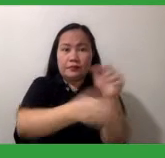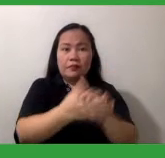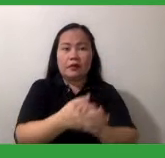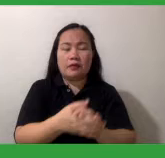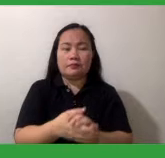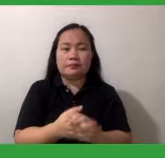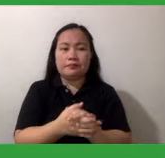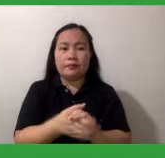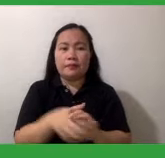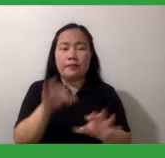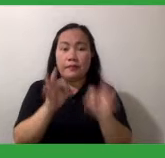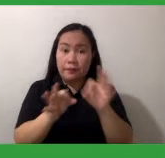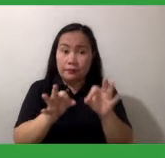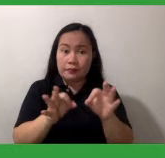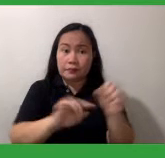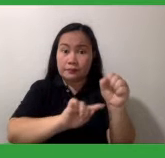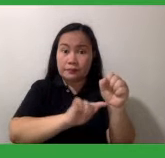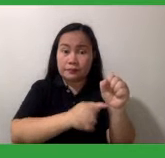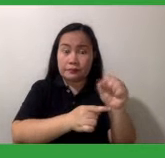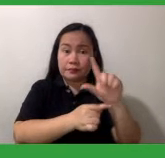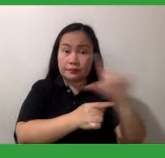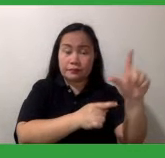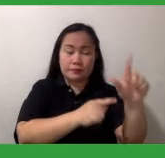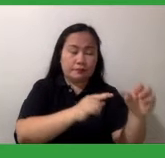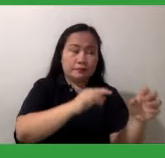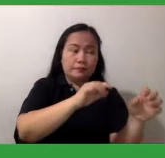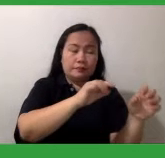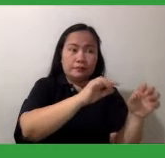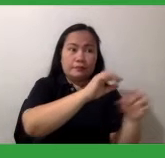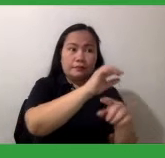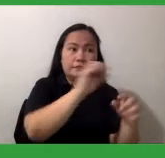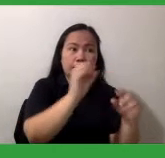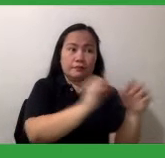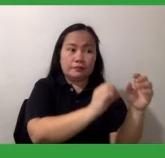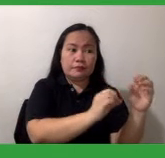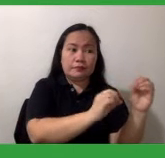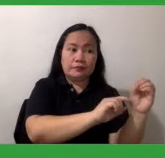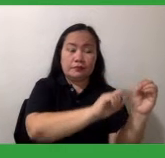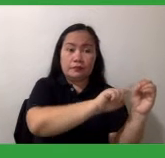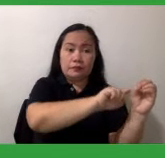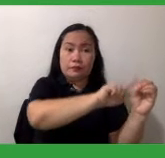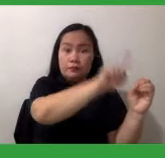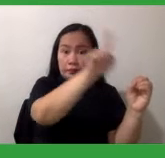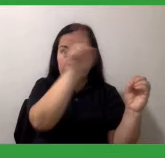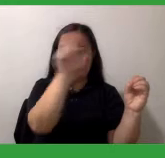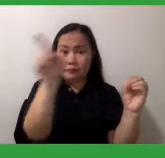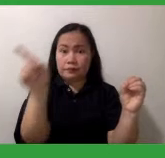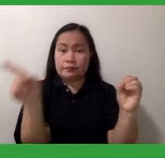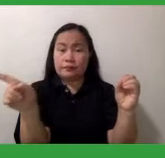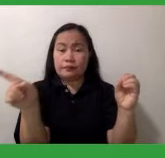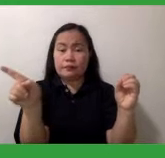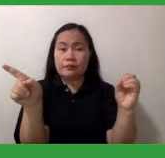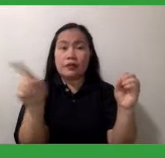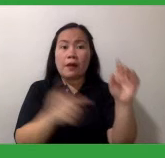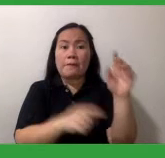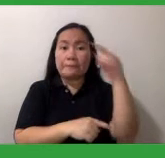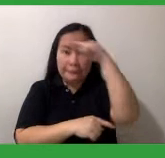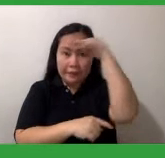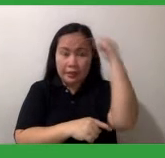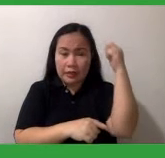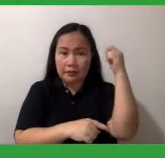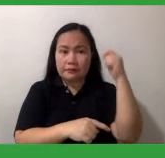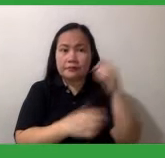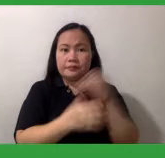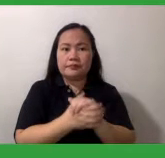counterclockwise. While kapag naman simula sa kaliwa ng 0 hanggang sa kanan na 180, iyon yung ating